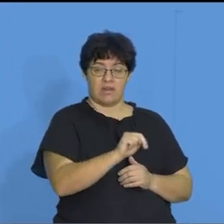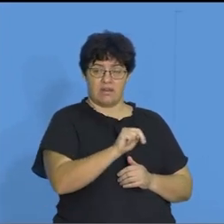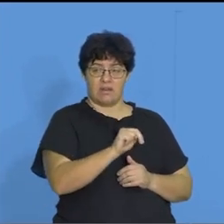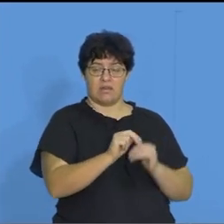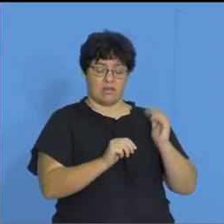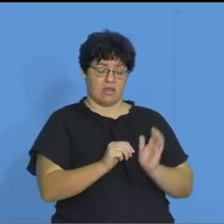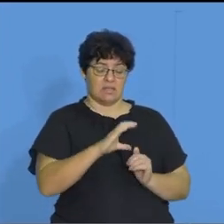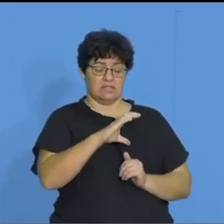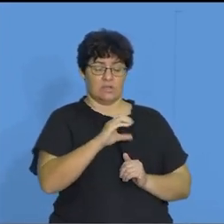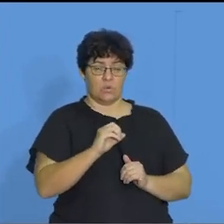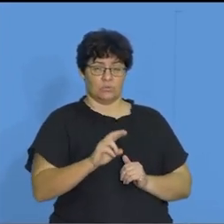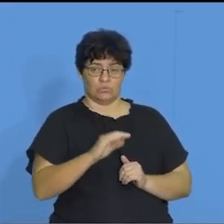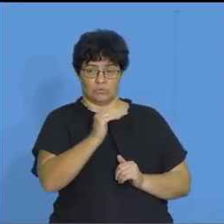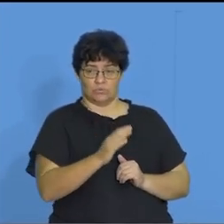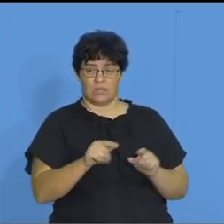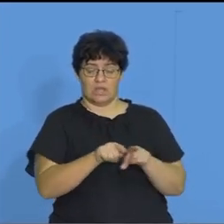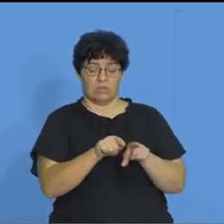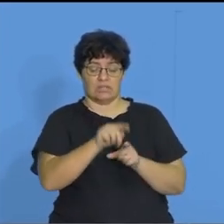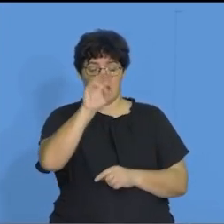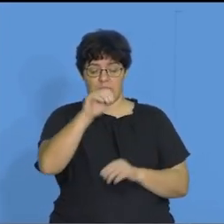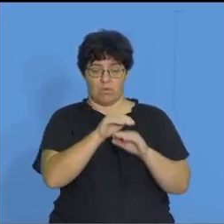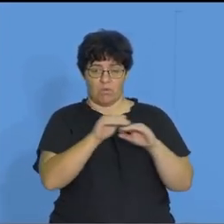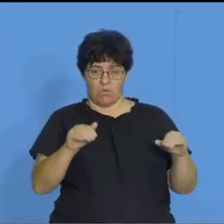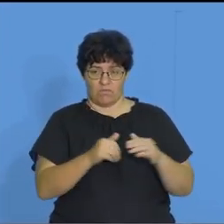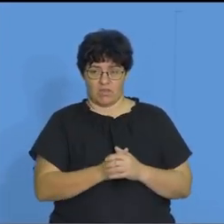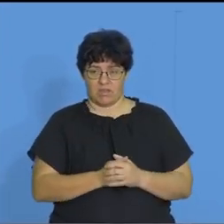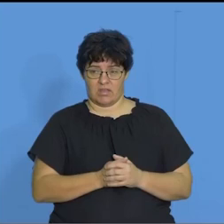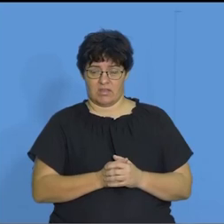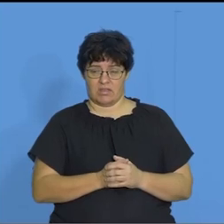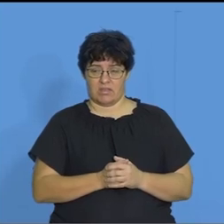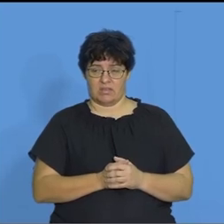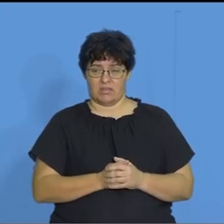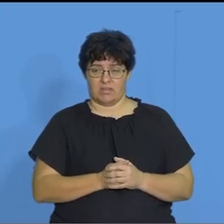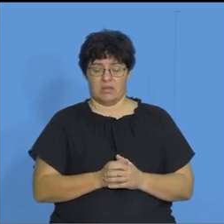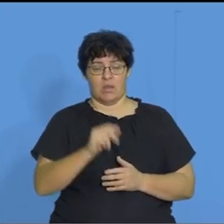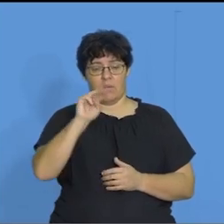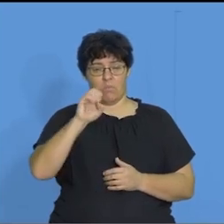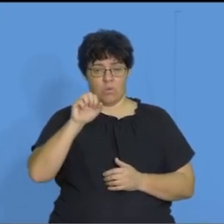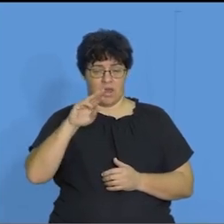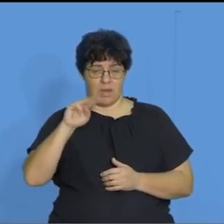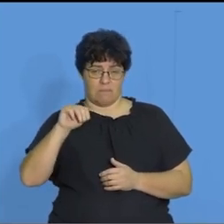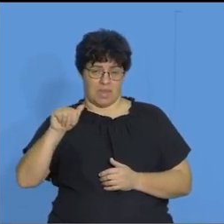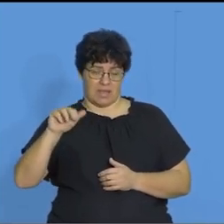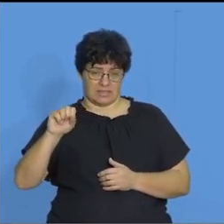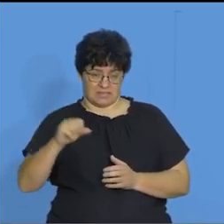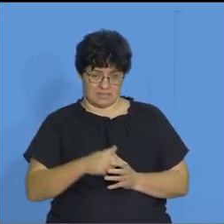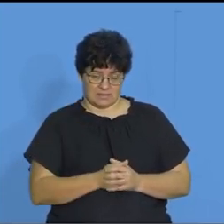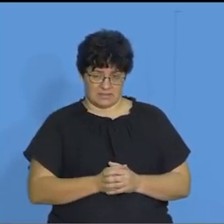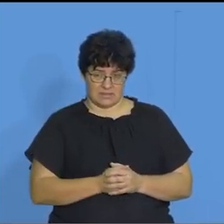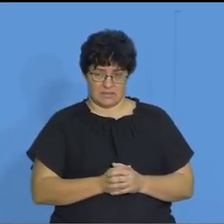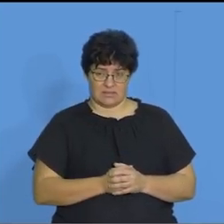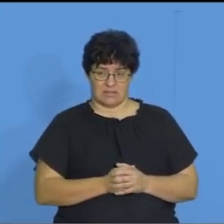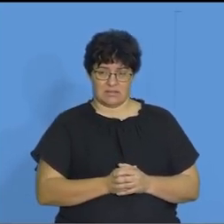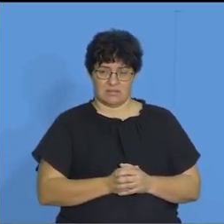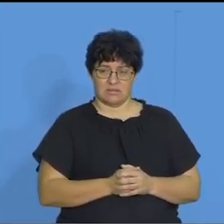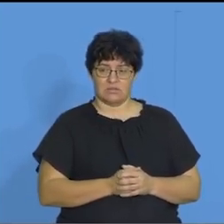carbon dioxide, okay, is equal to mass that will be obtained divided by the molar mass. So